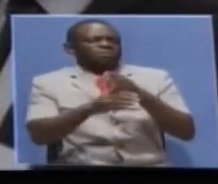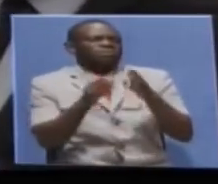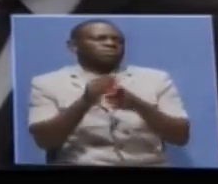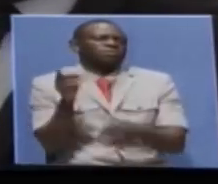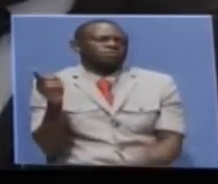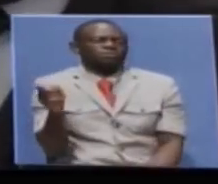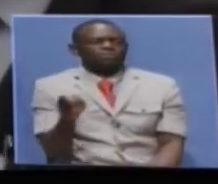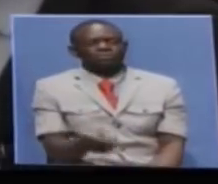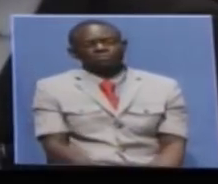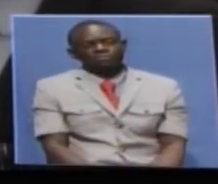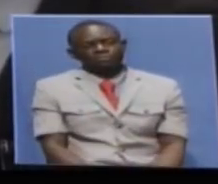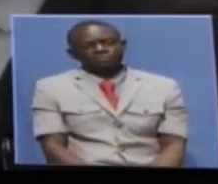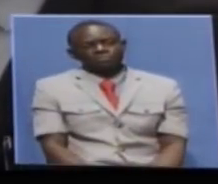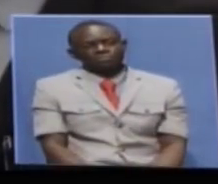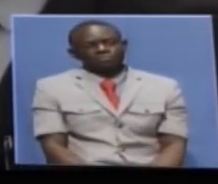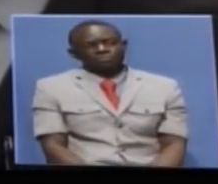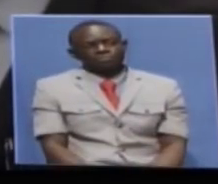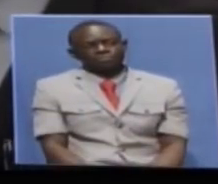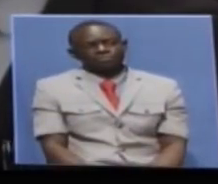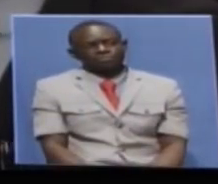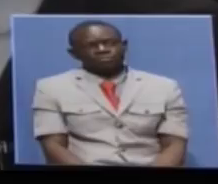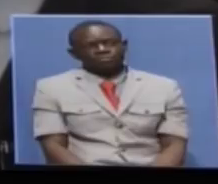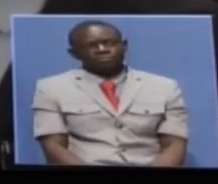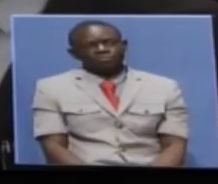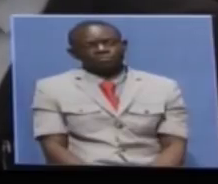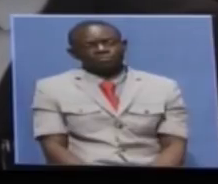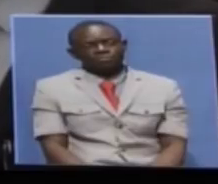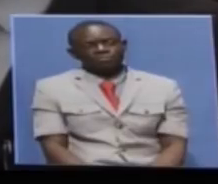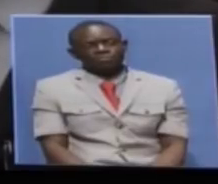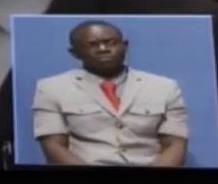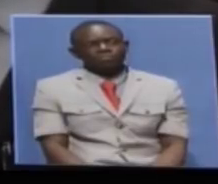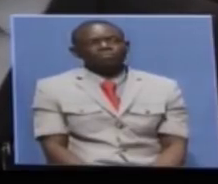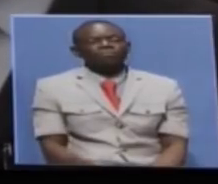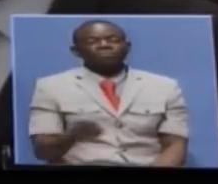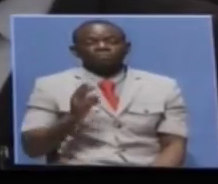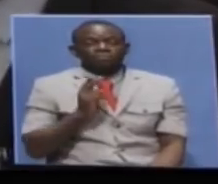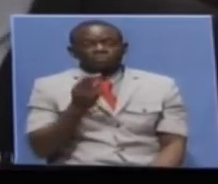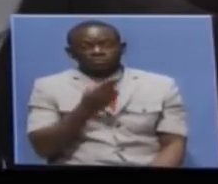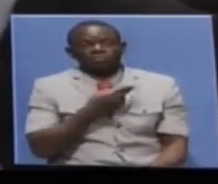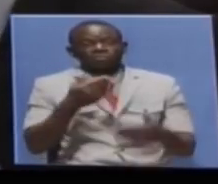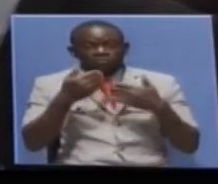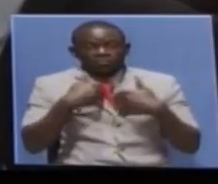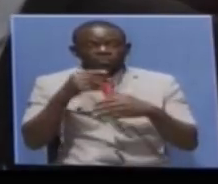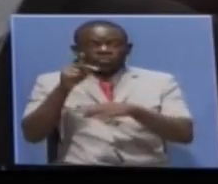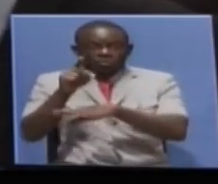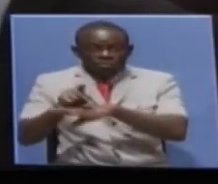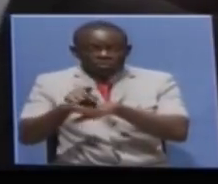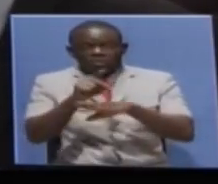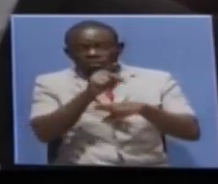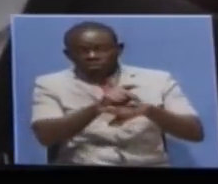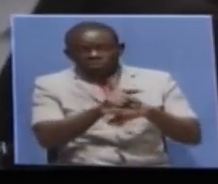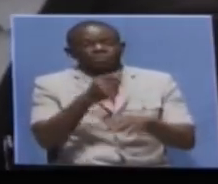So if we choose projects, don't think we don't put priority and premium on projects as government. We choose to say, out of this,